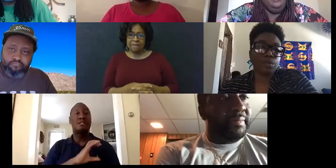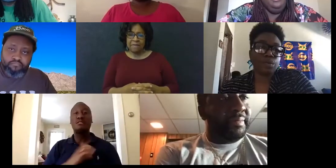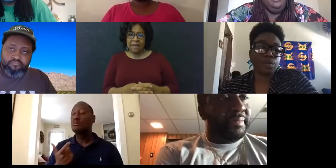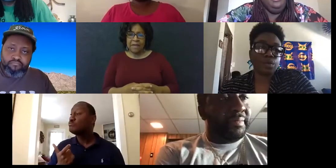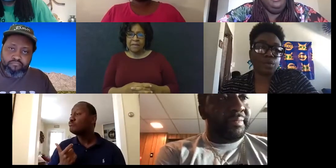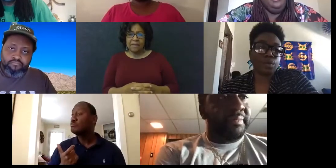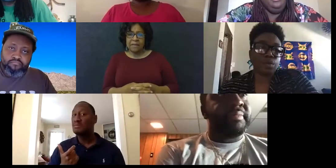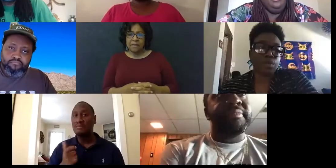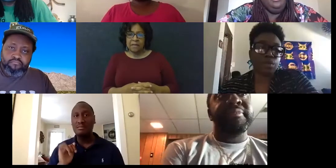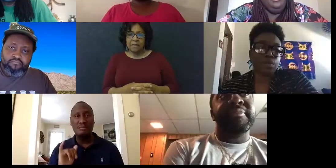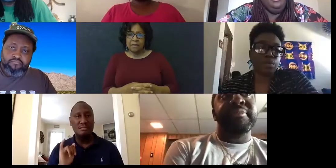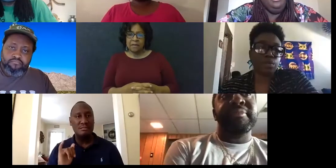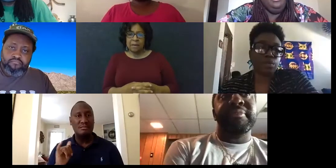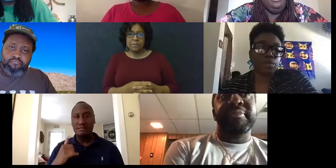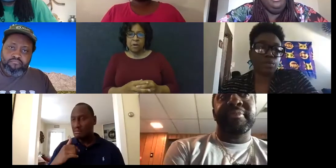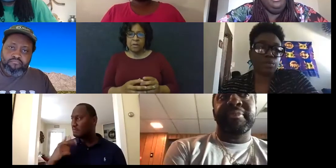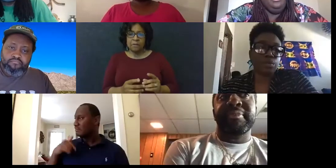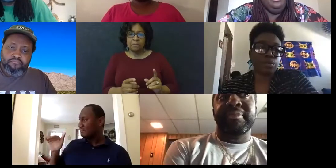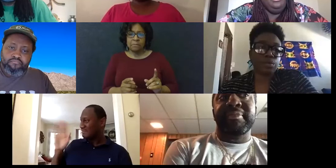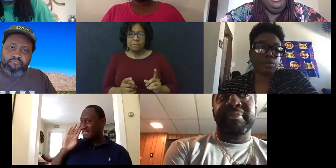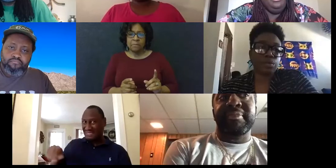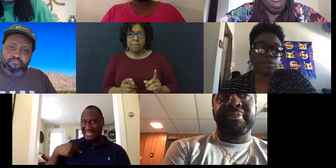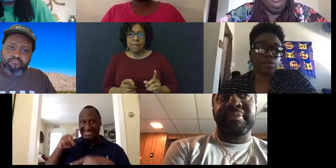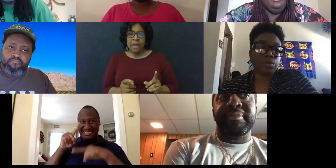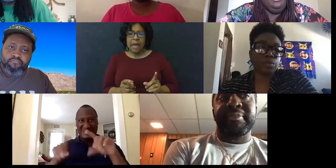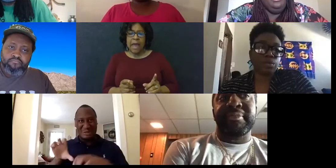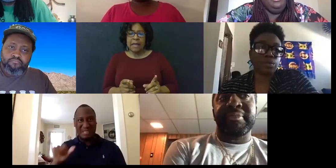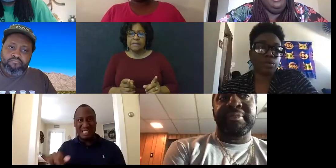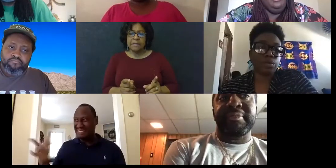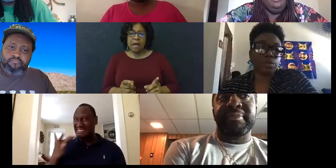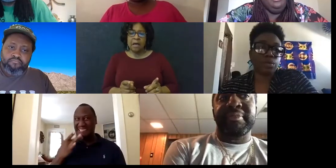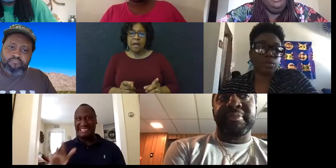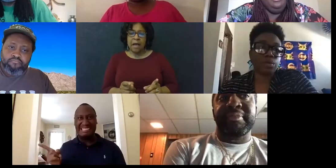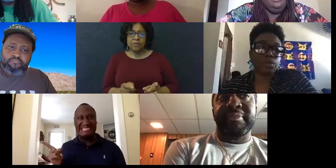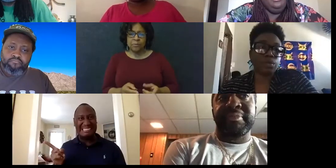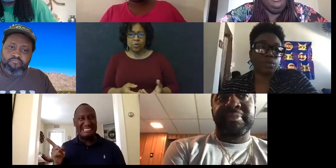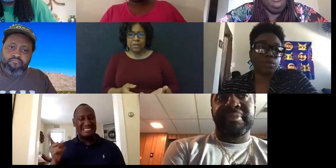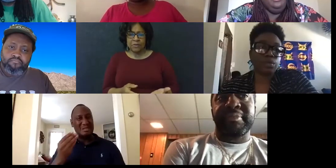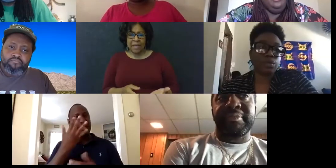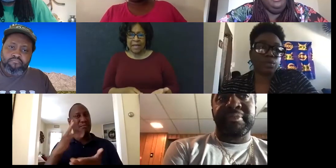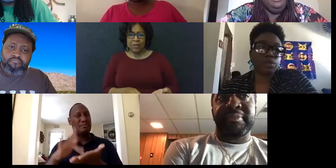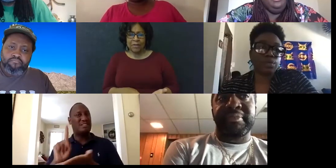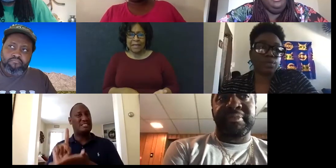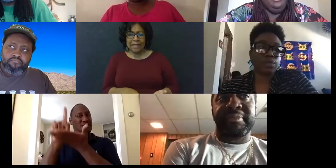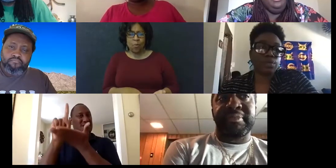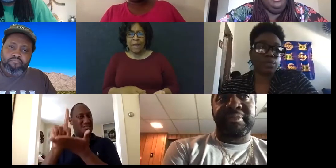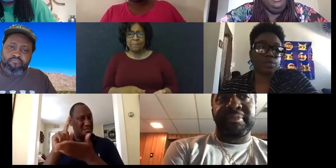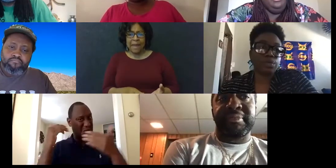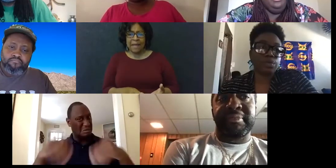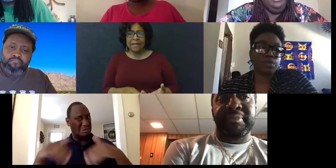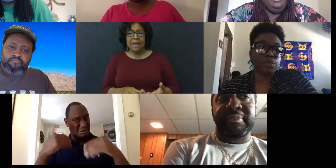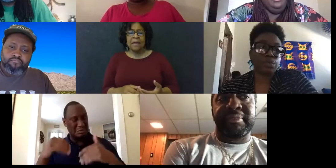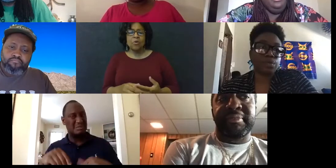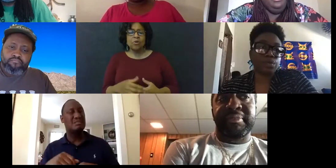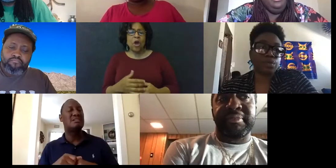deaf. I'm sorry. And I told him, you couldn't do that. You're lucky. A white